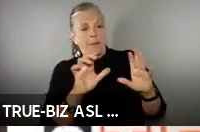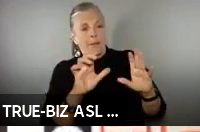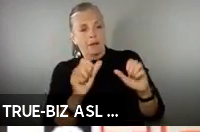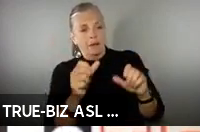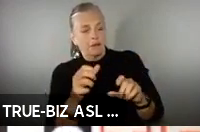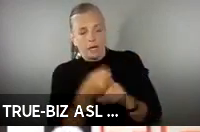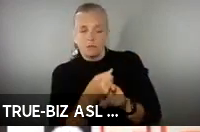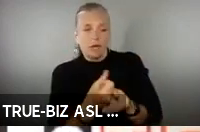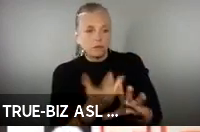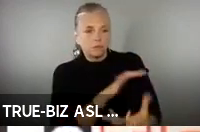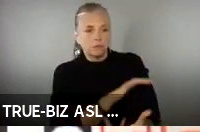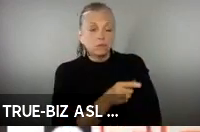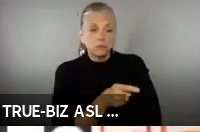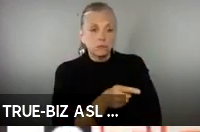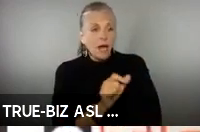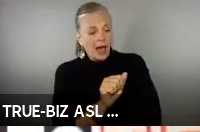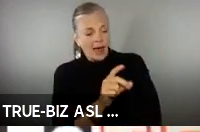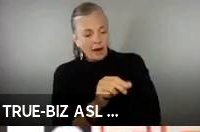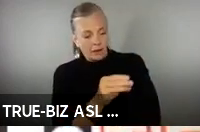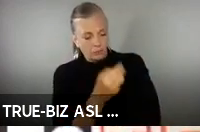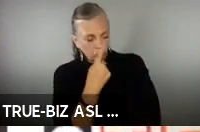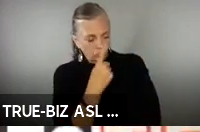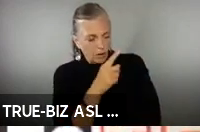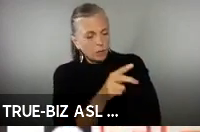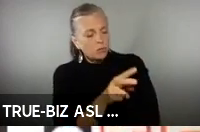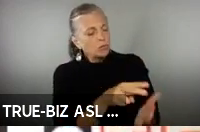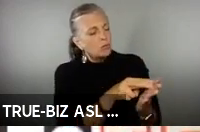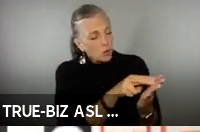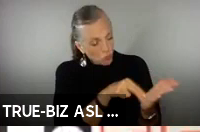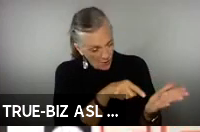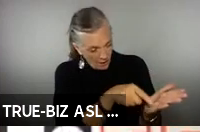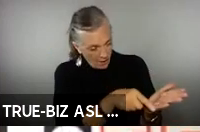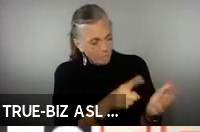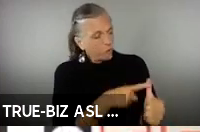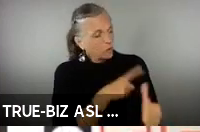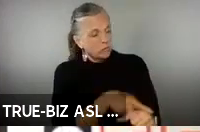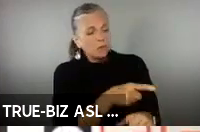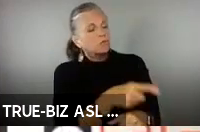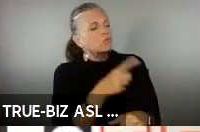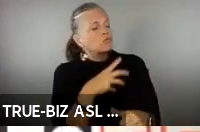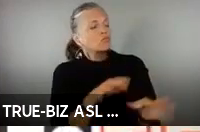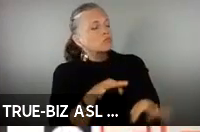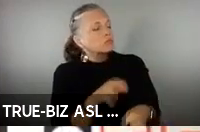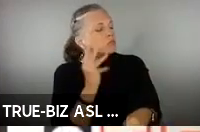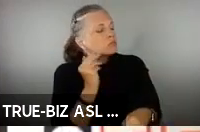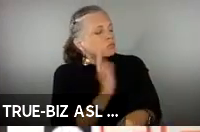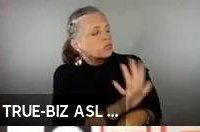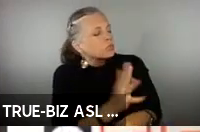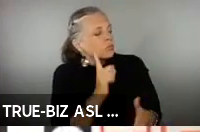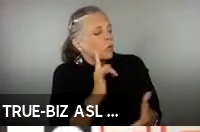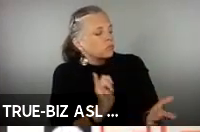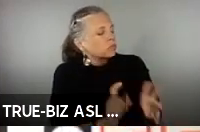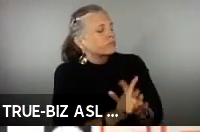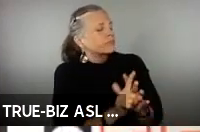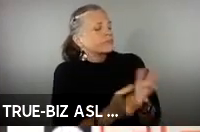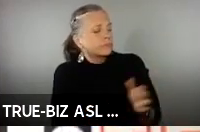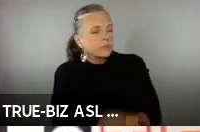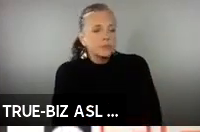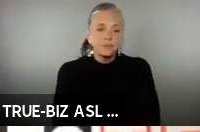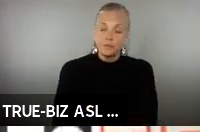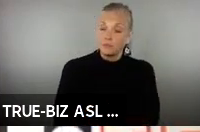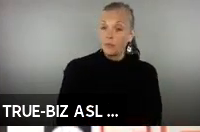Adam, can you speak to your experience the first time you read it and talk through it? Any thoughts that came to mind? Well,